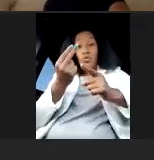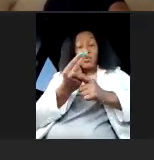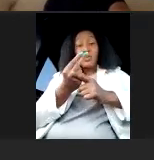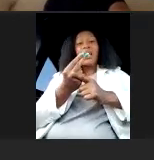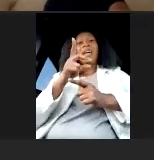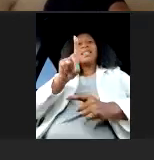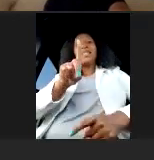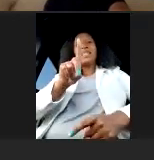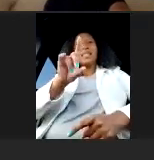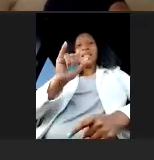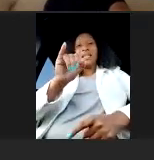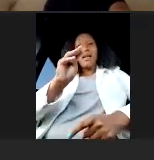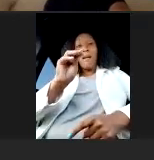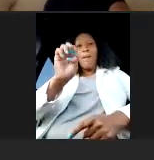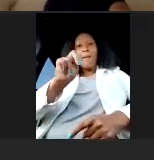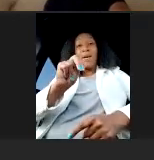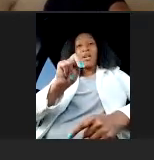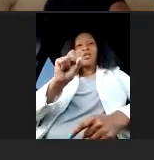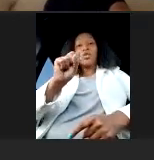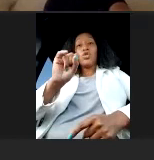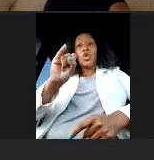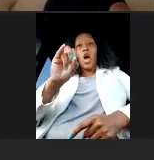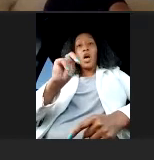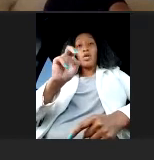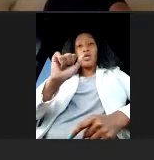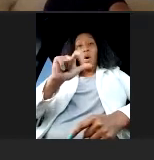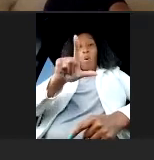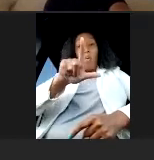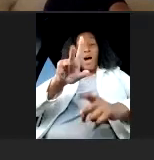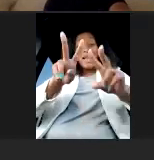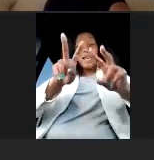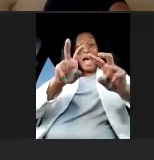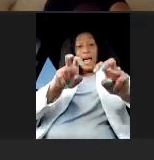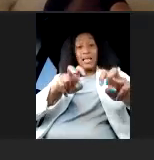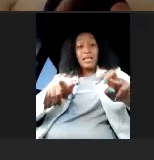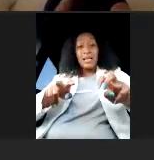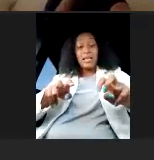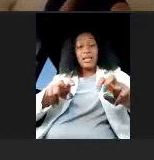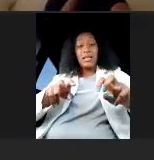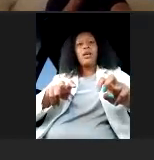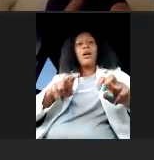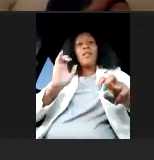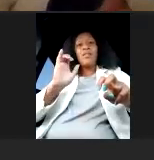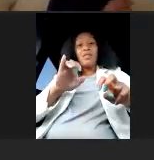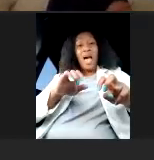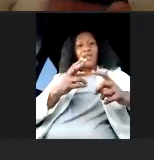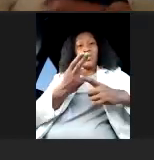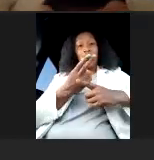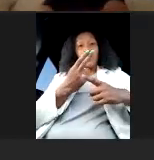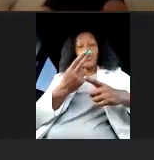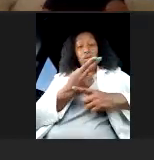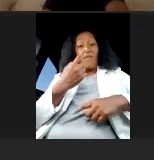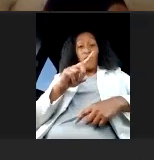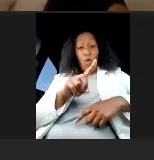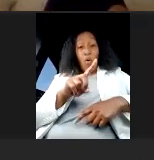do a dimensional analysis conversion, you need to utilize a conversion factor, which is a